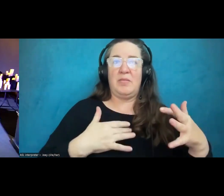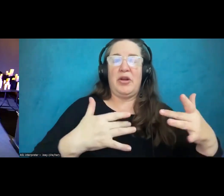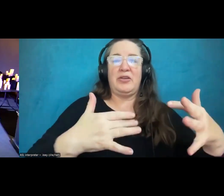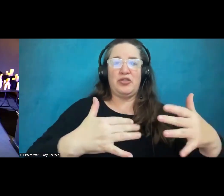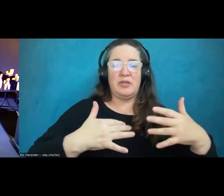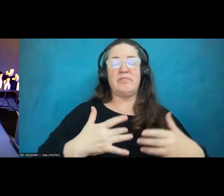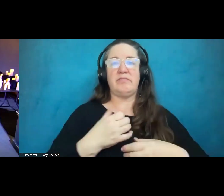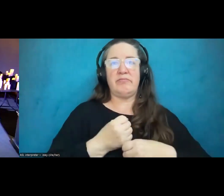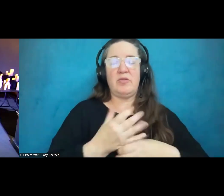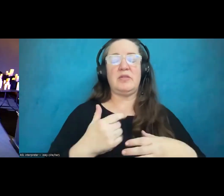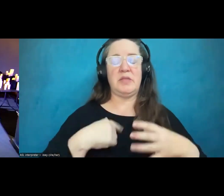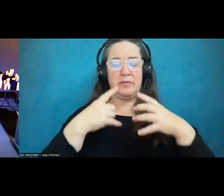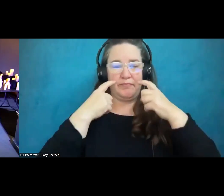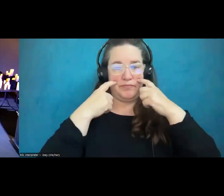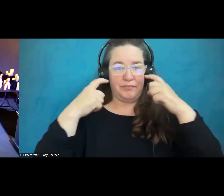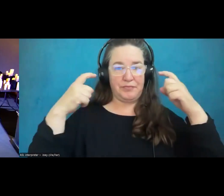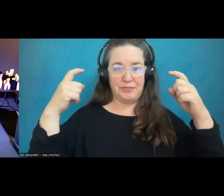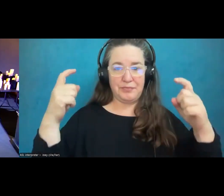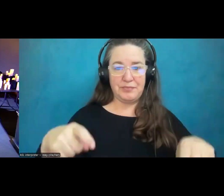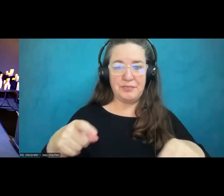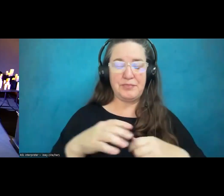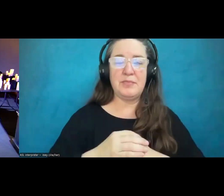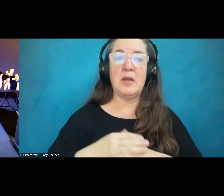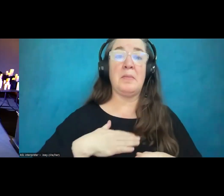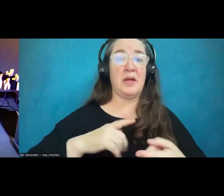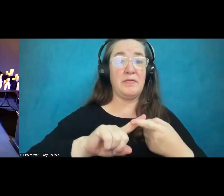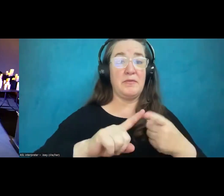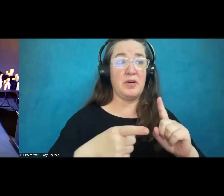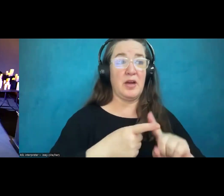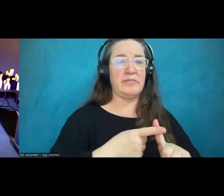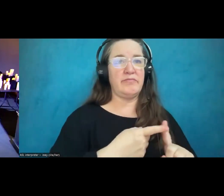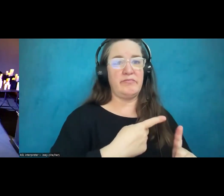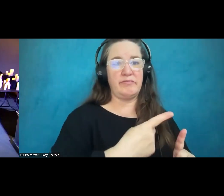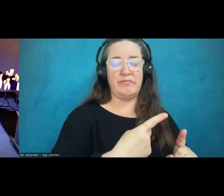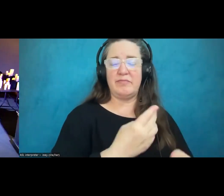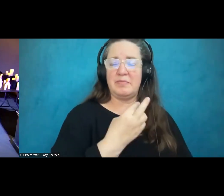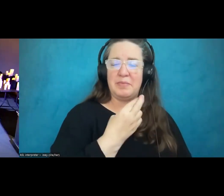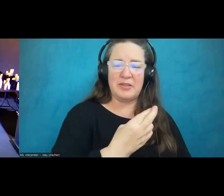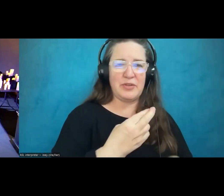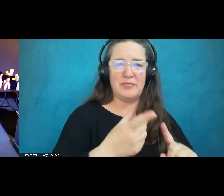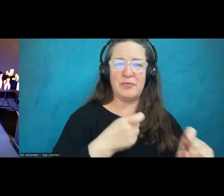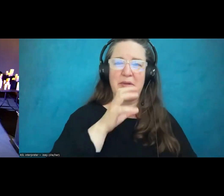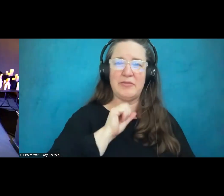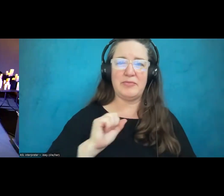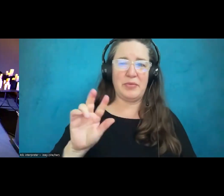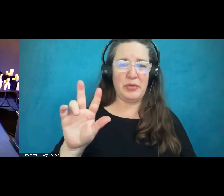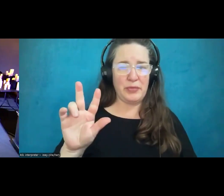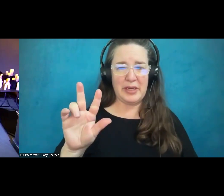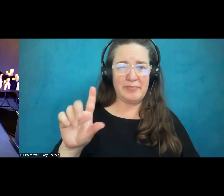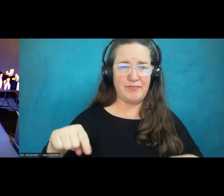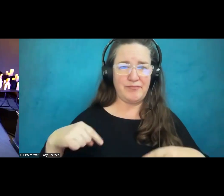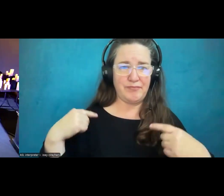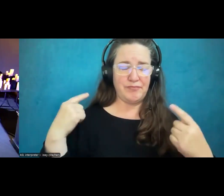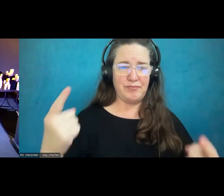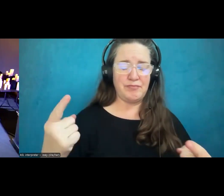She's been my best friend since I was 3 years old. And I realized in that moment that somewhere along